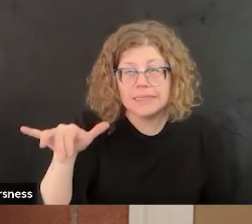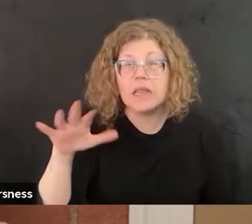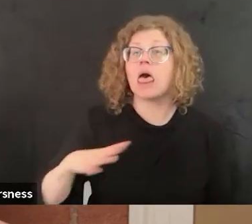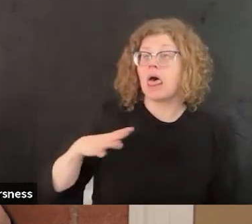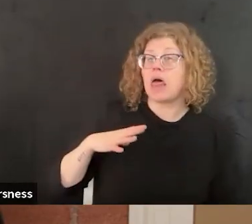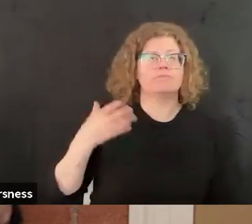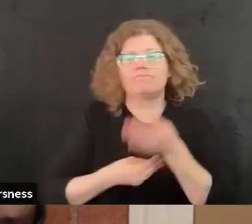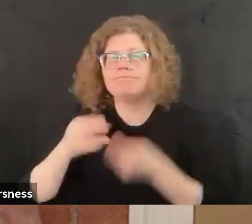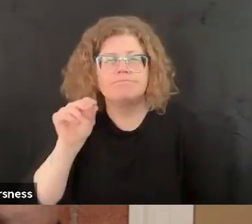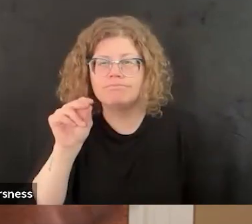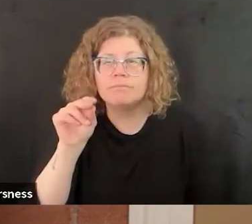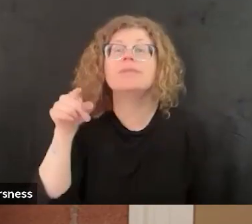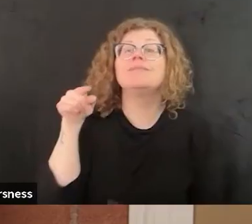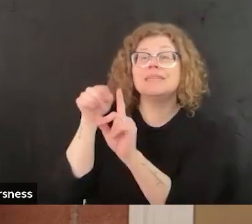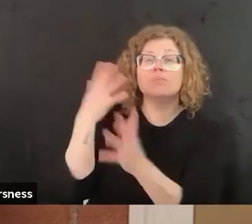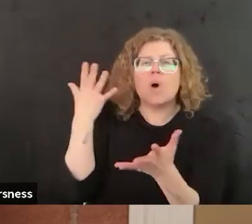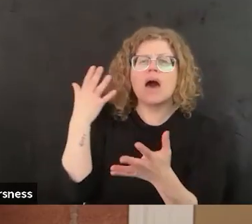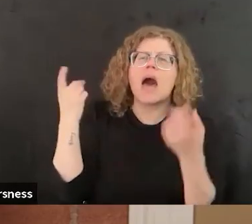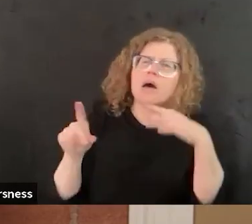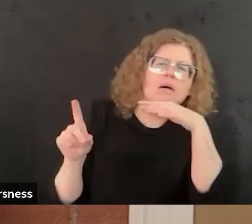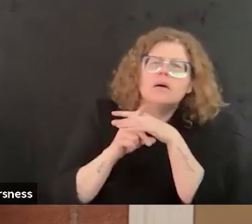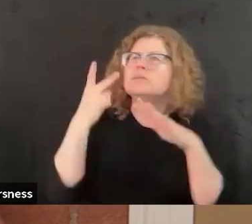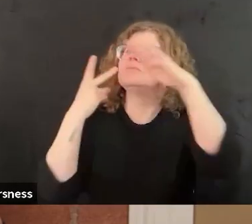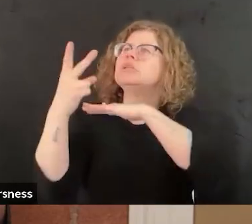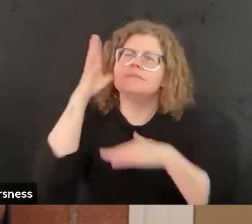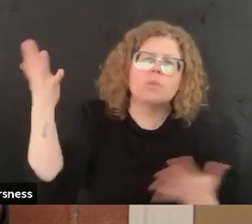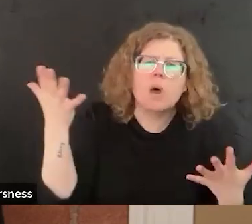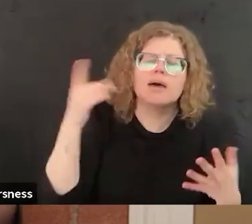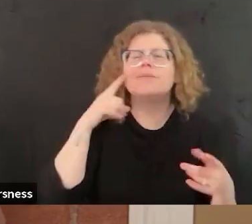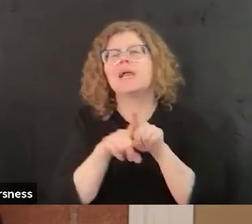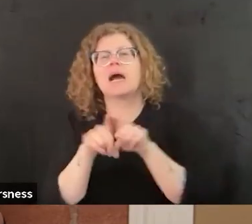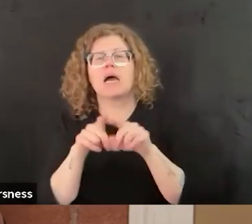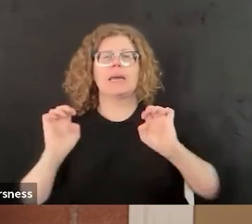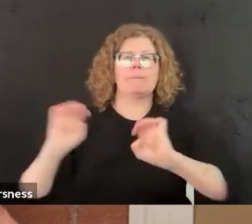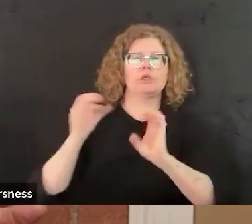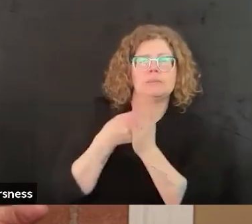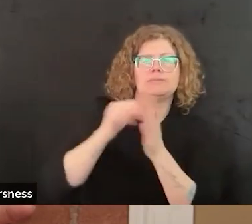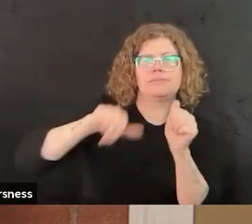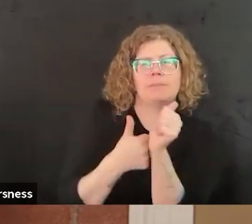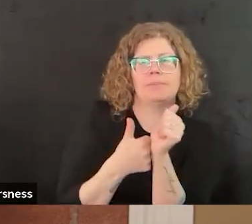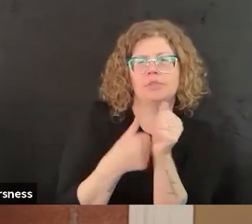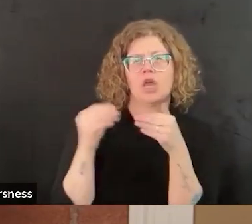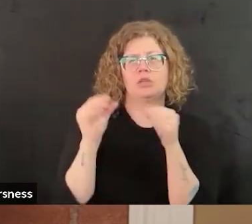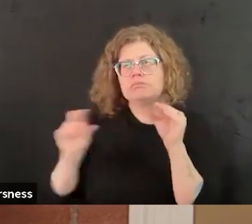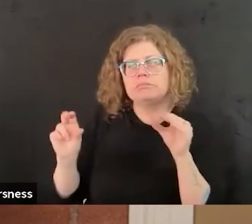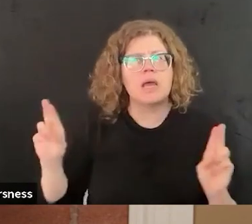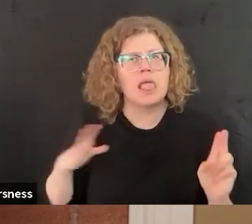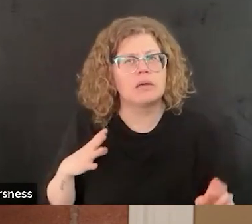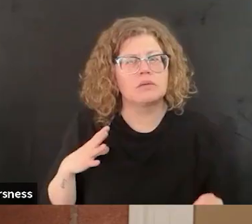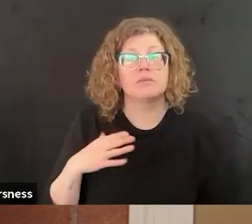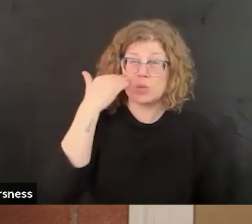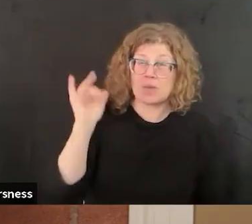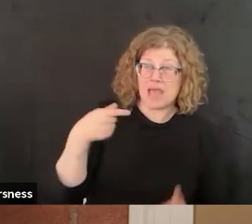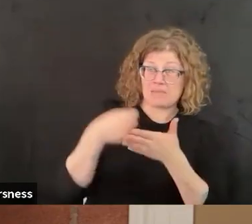from the beginning for anything else that may come up. So it's that emergency fund kind of situation where you know that you're